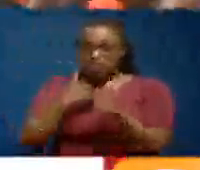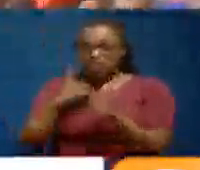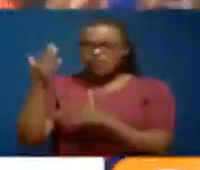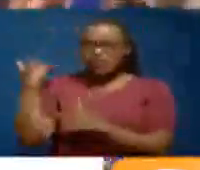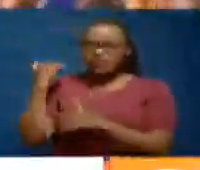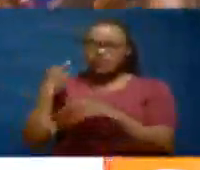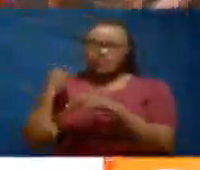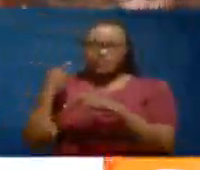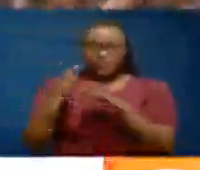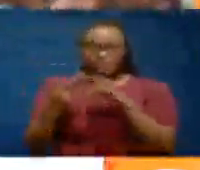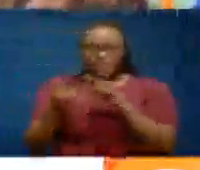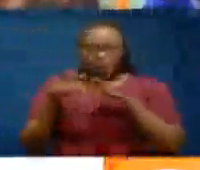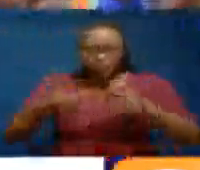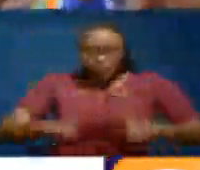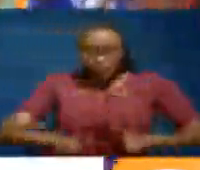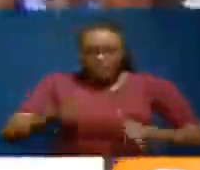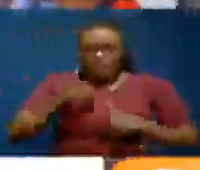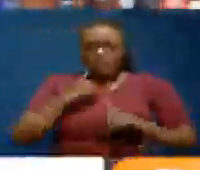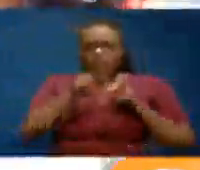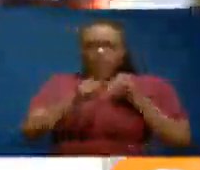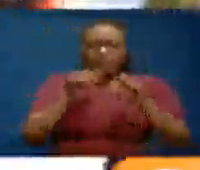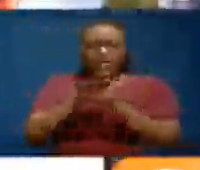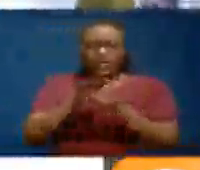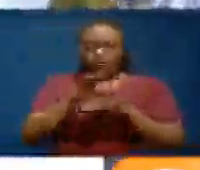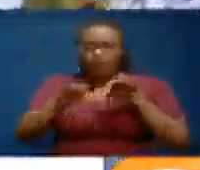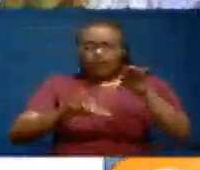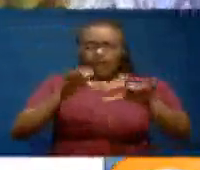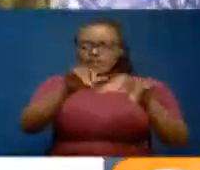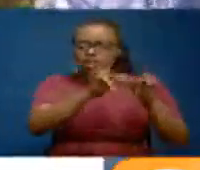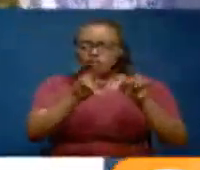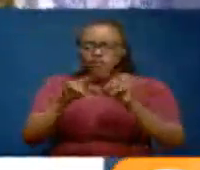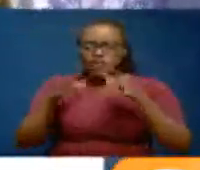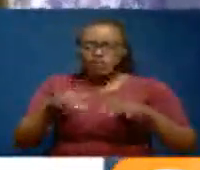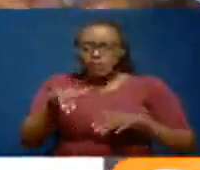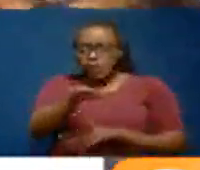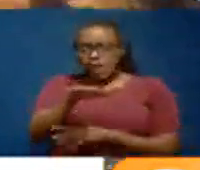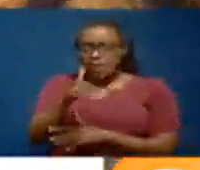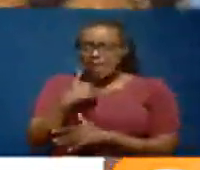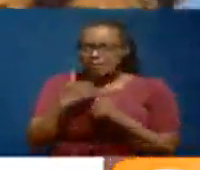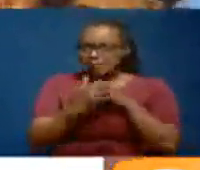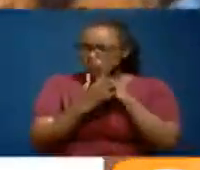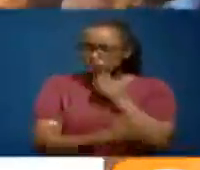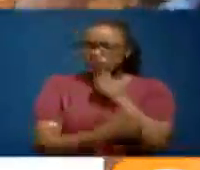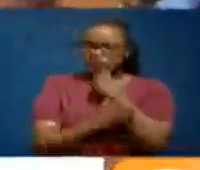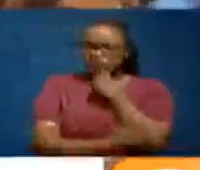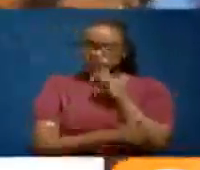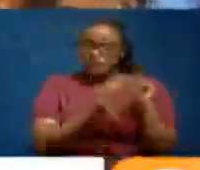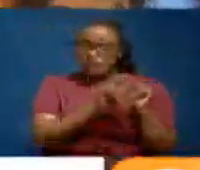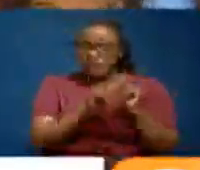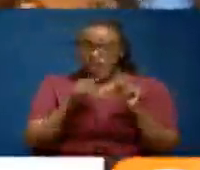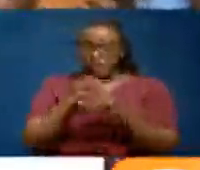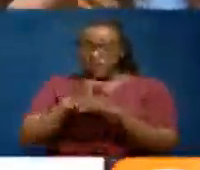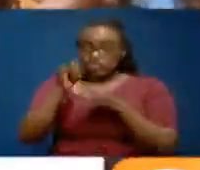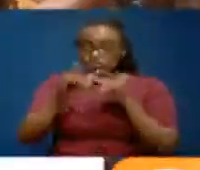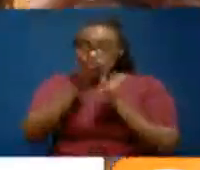year experienced harsh drought which killed hundreds of livestock, leaving locals poor. Odinga says his livestock insurance